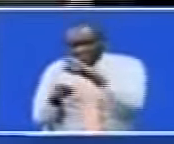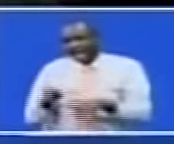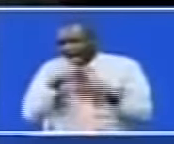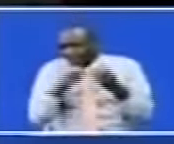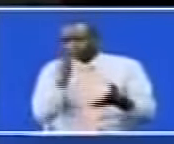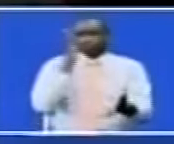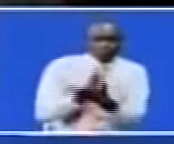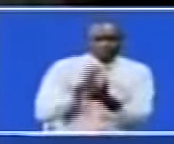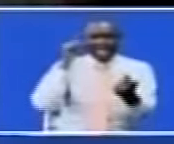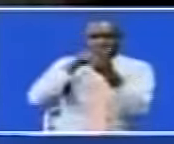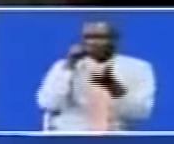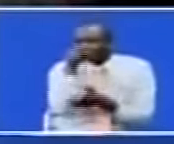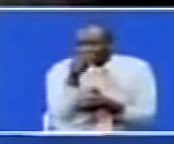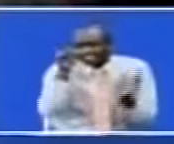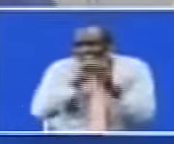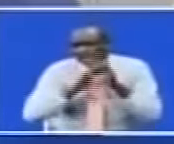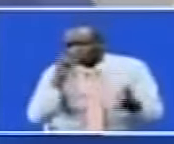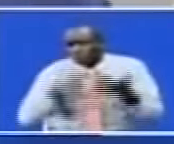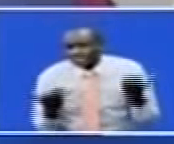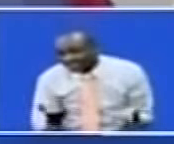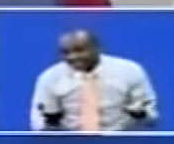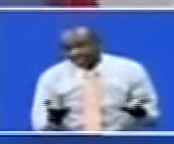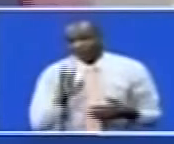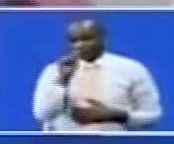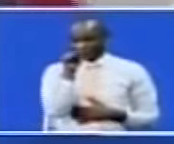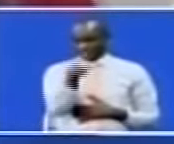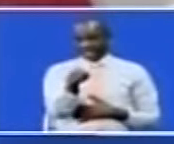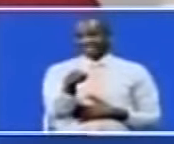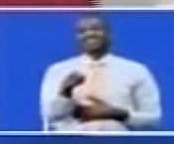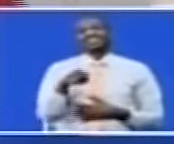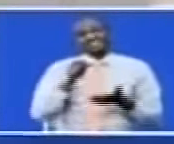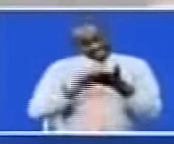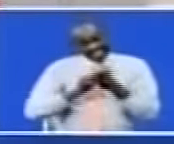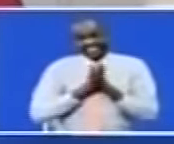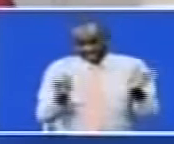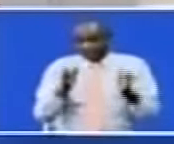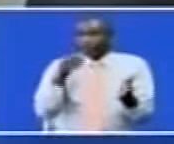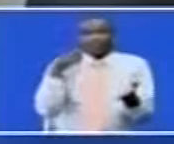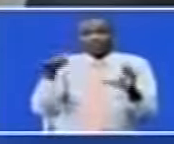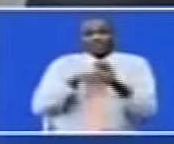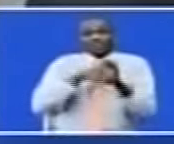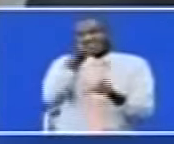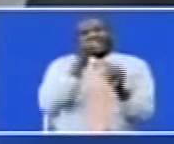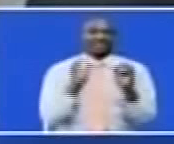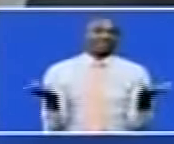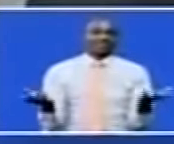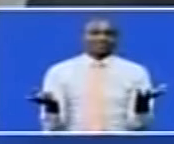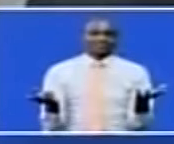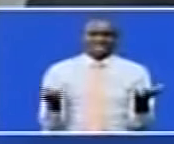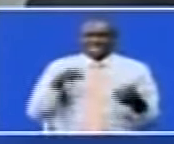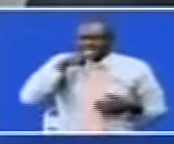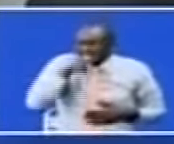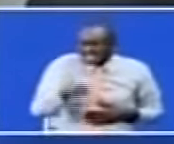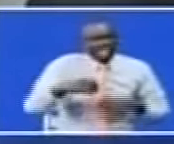over the true intentions of the State House meeting. Oddly, Sosion had been left out of the loop. There is no